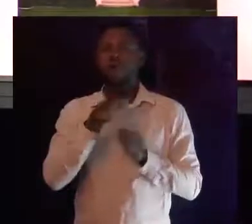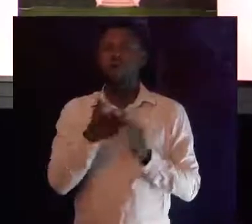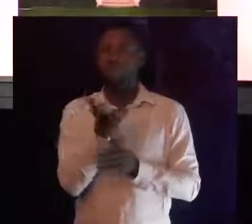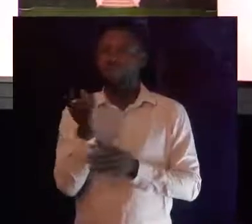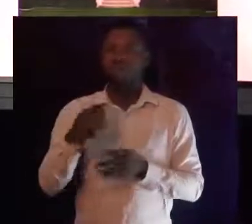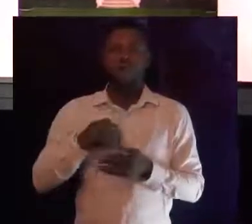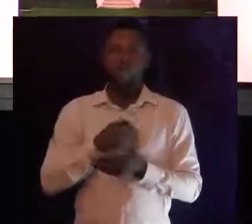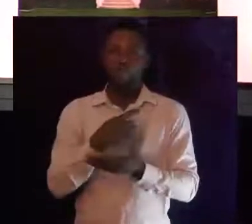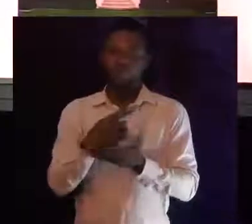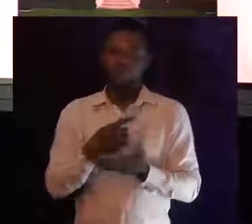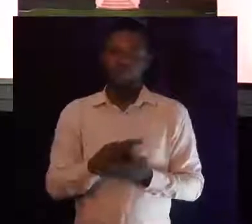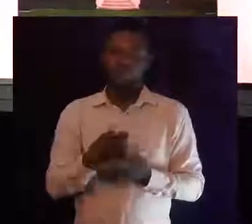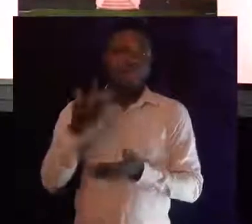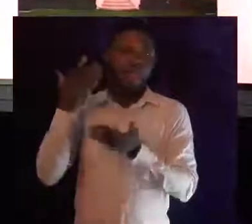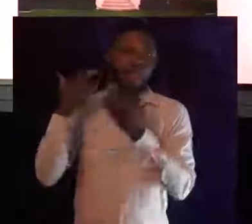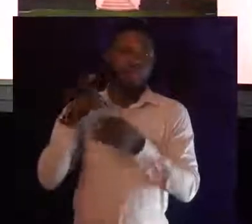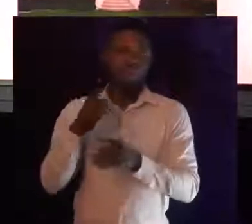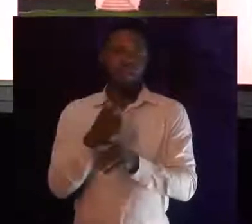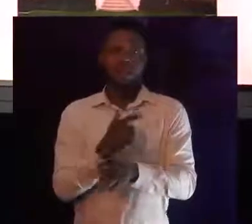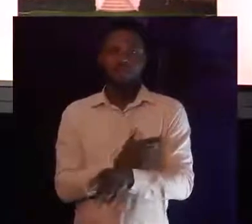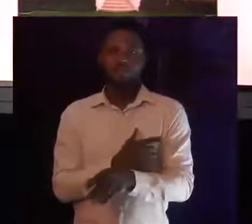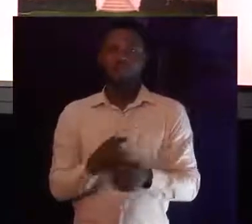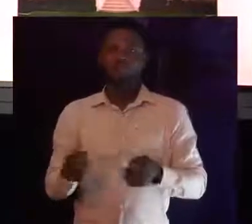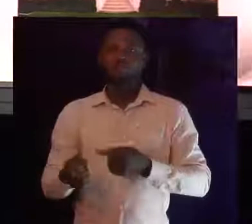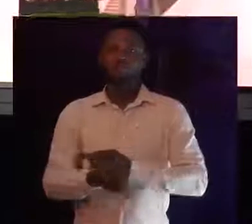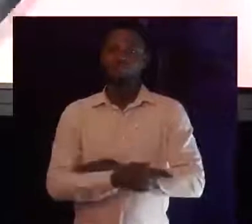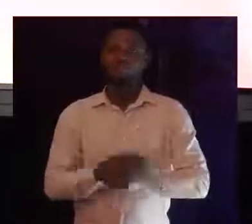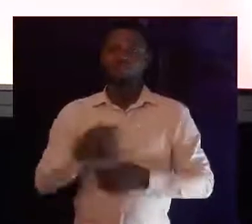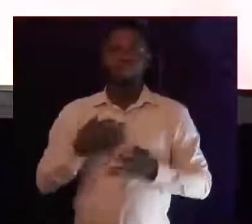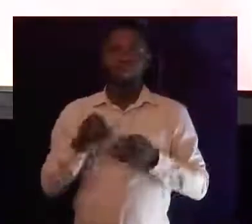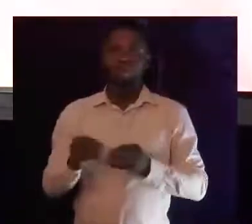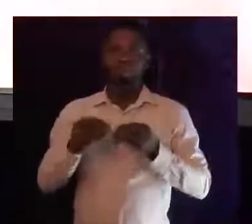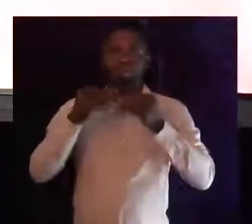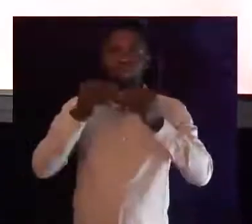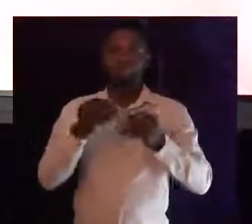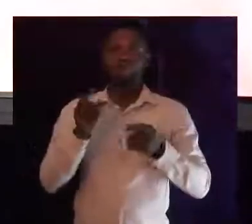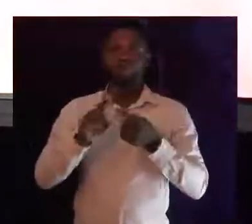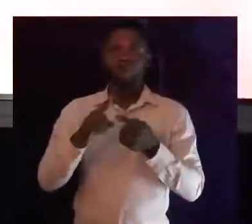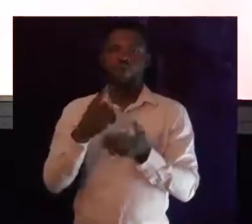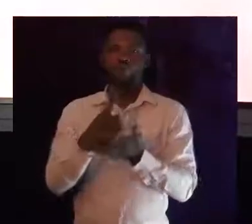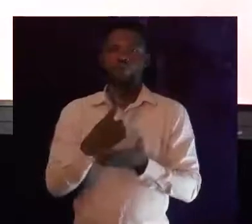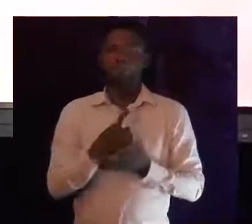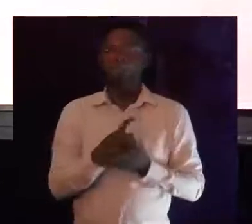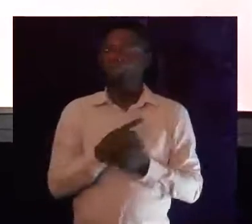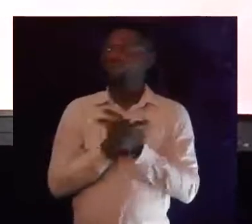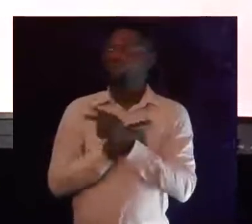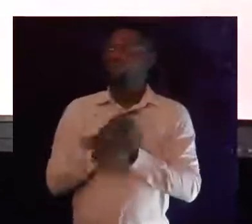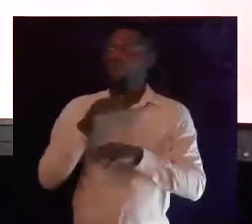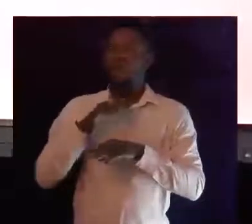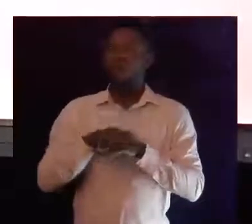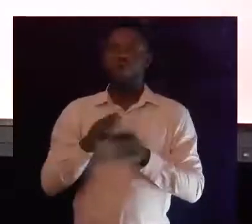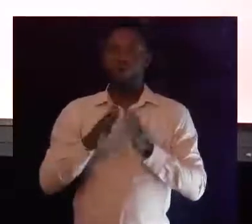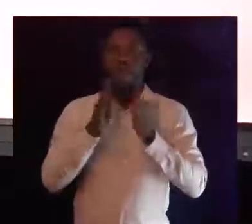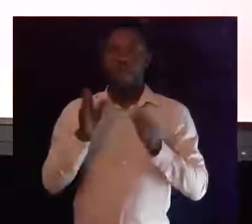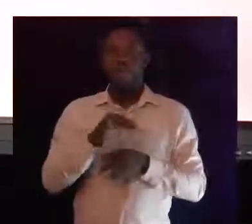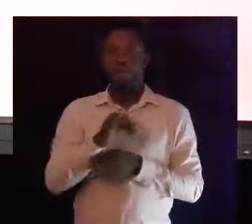we discussed in last lesson. Today, we are moving further to discuss